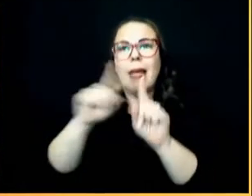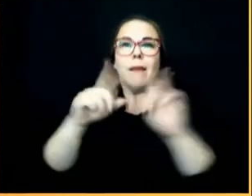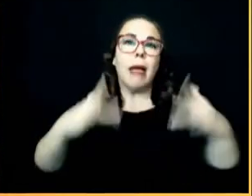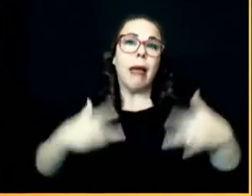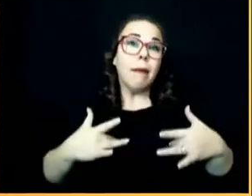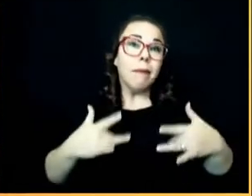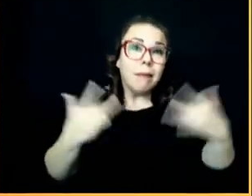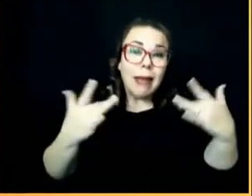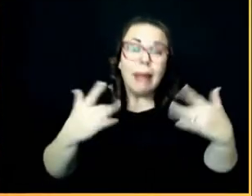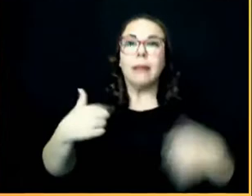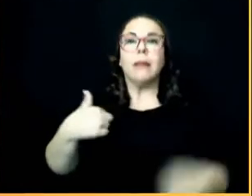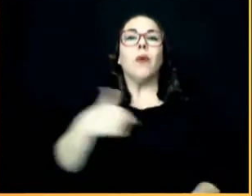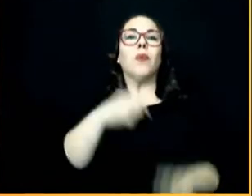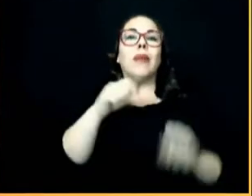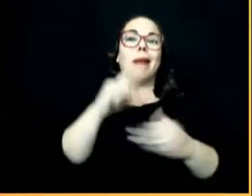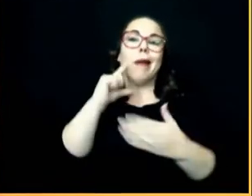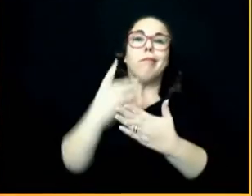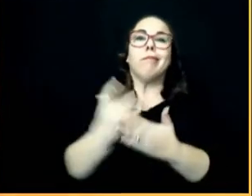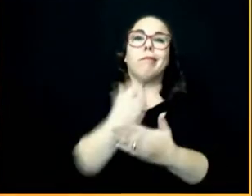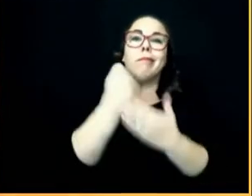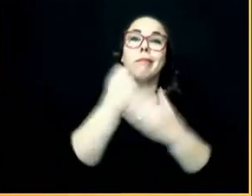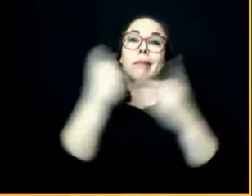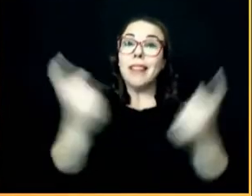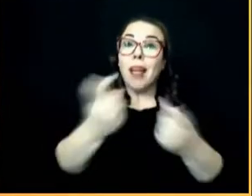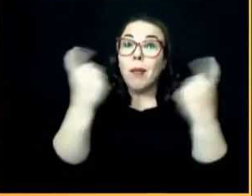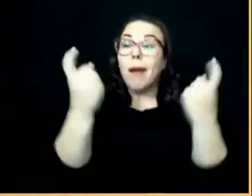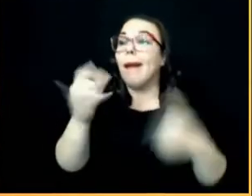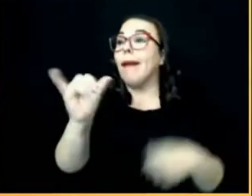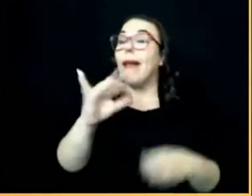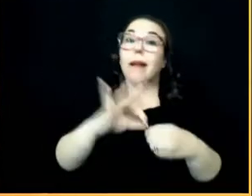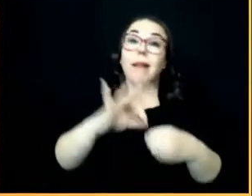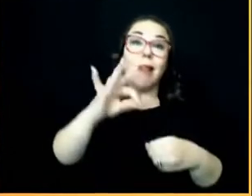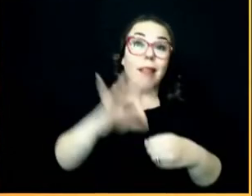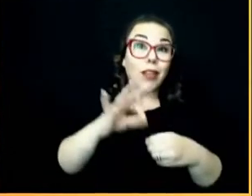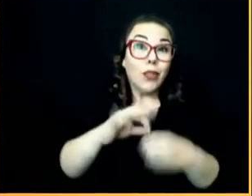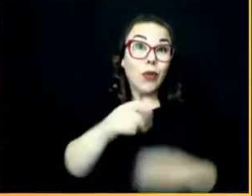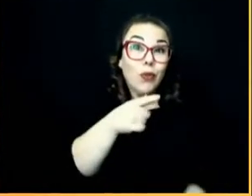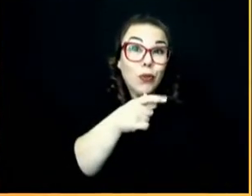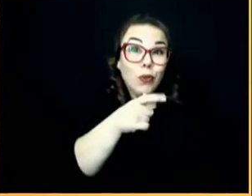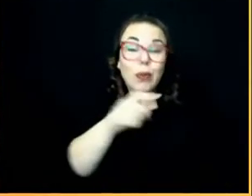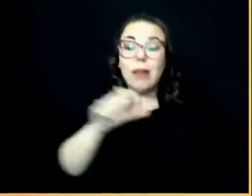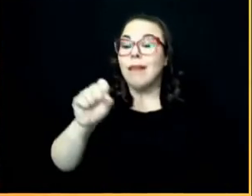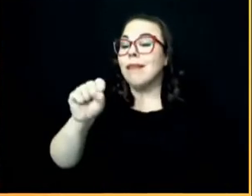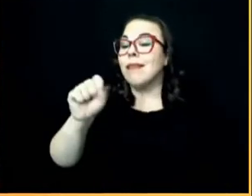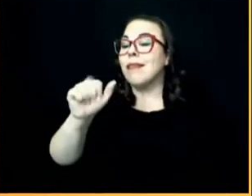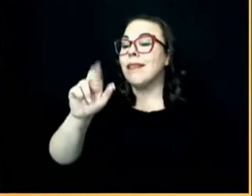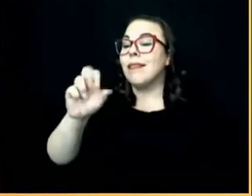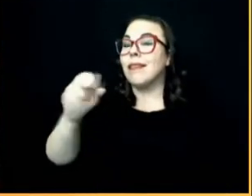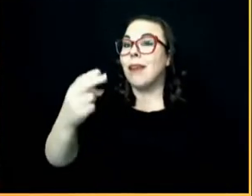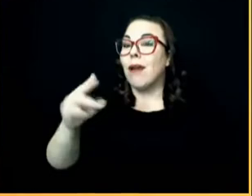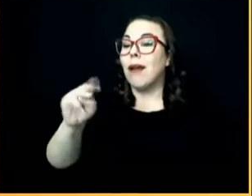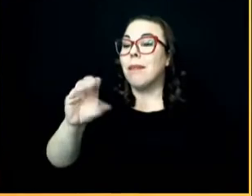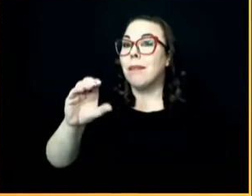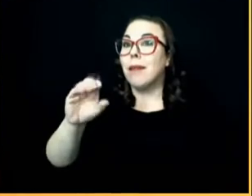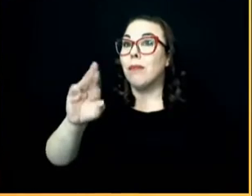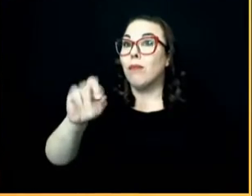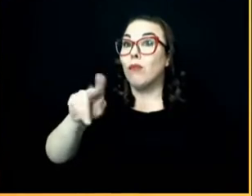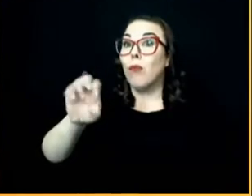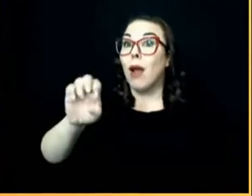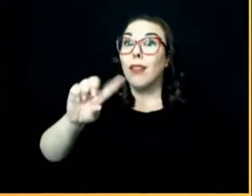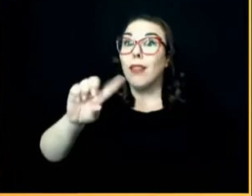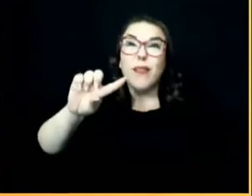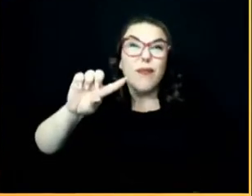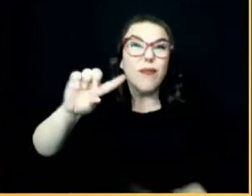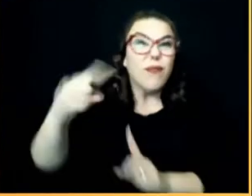celebrate as trans people, such as the election of Sarah McBride, the first ever state senator who is trans